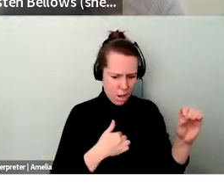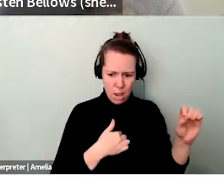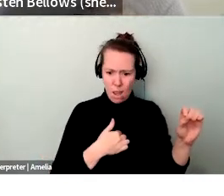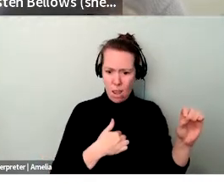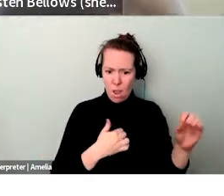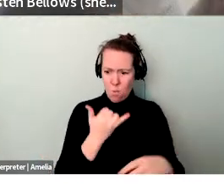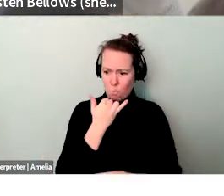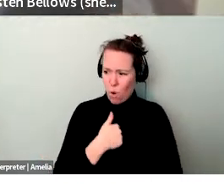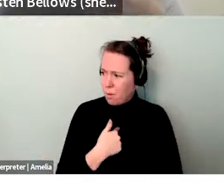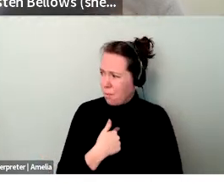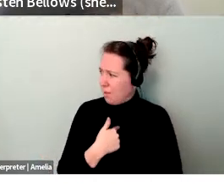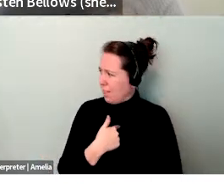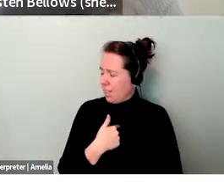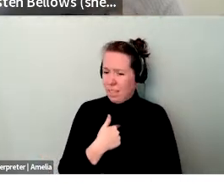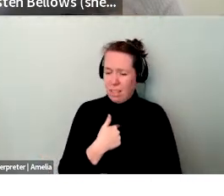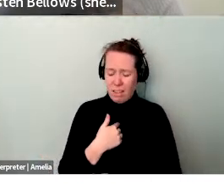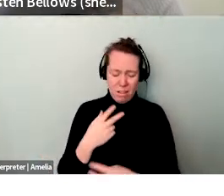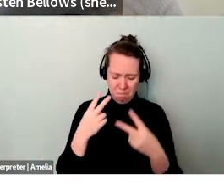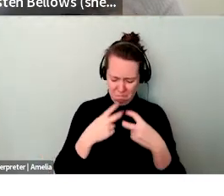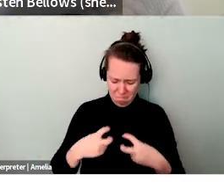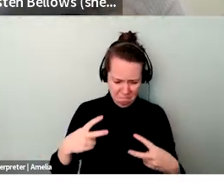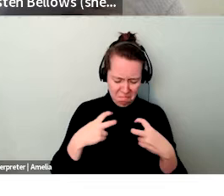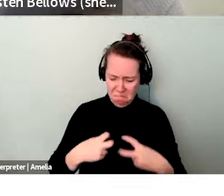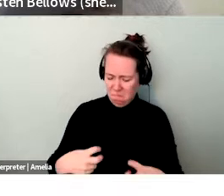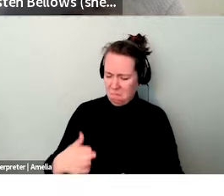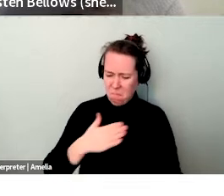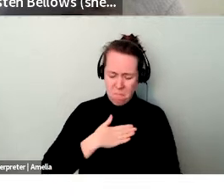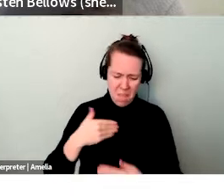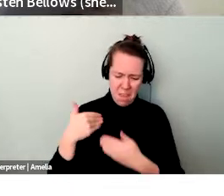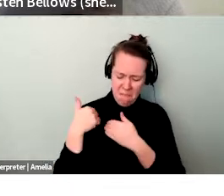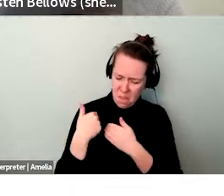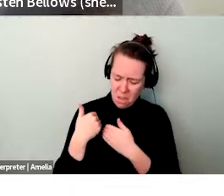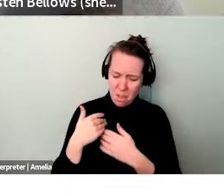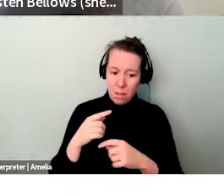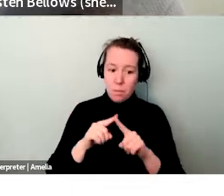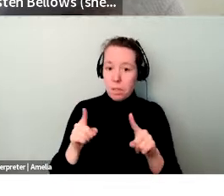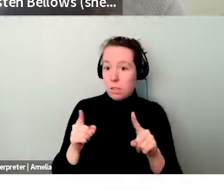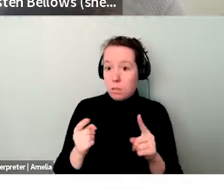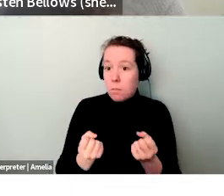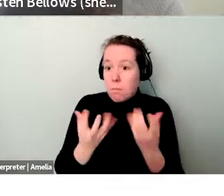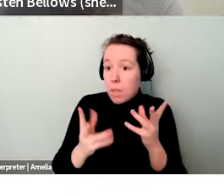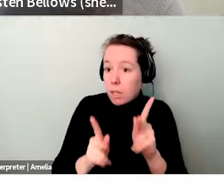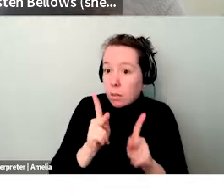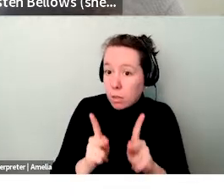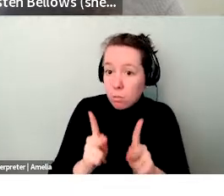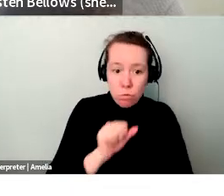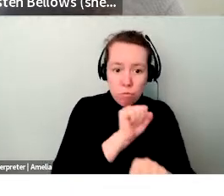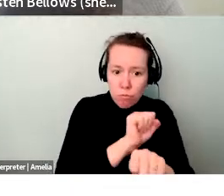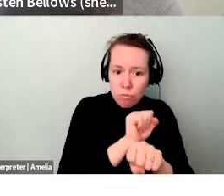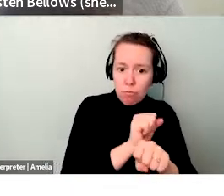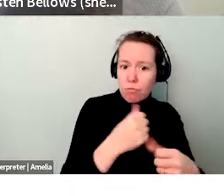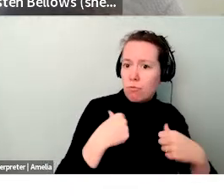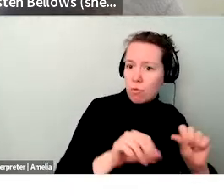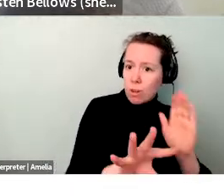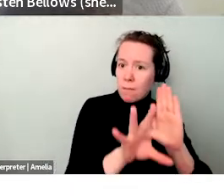nothing, a lot of people are looking for jobs. So we also have in the comments, all the individual development, motivation,